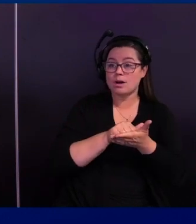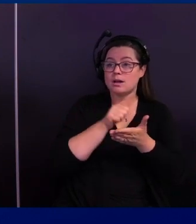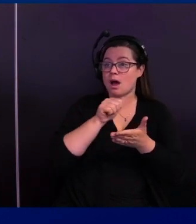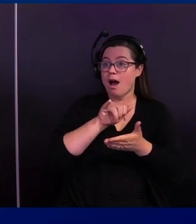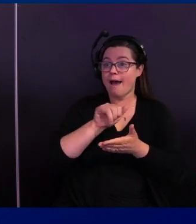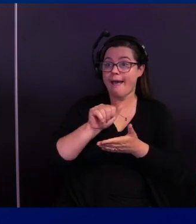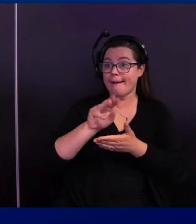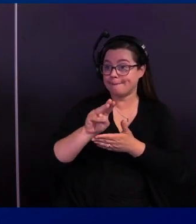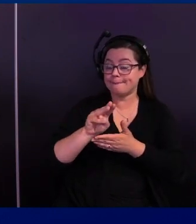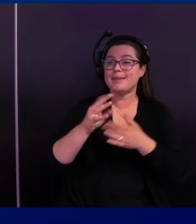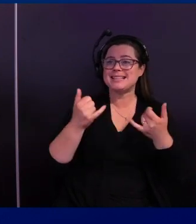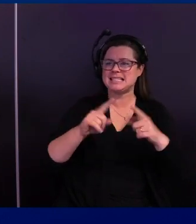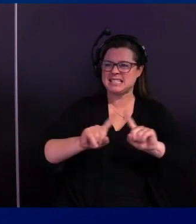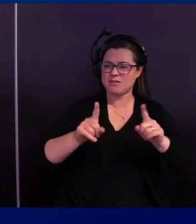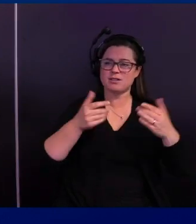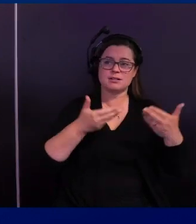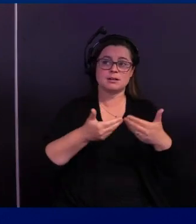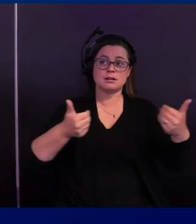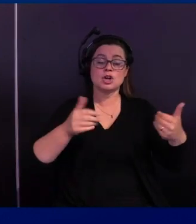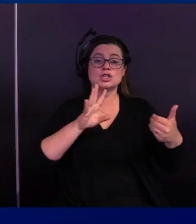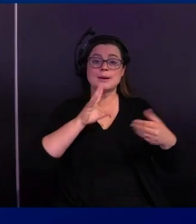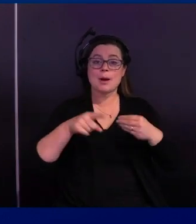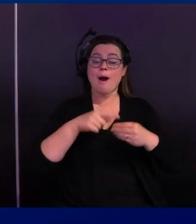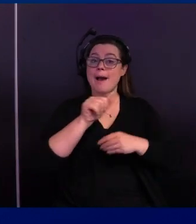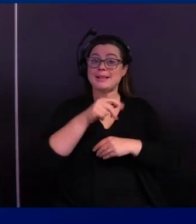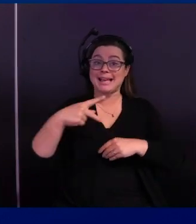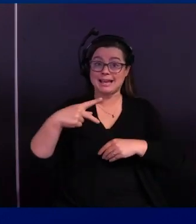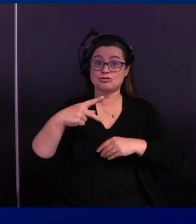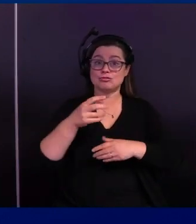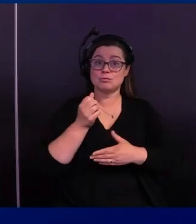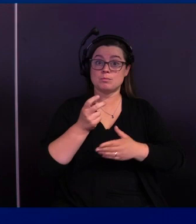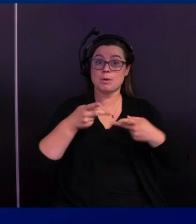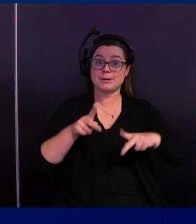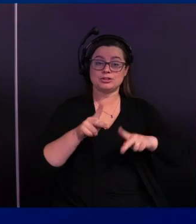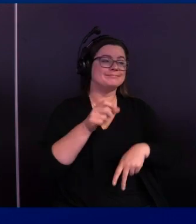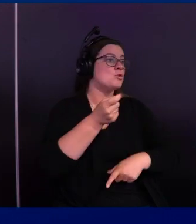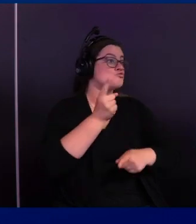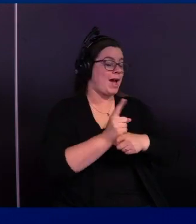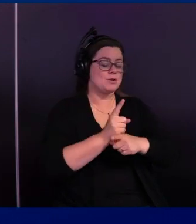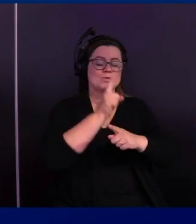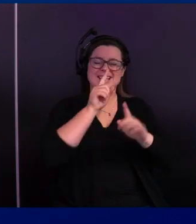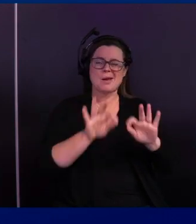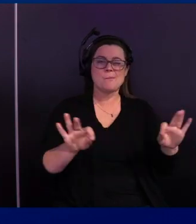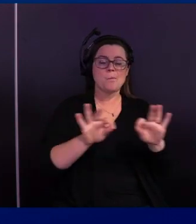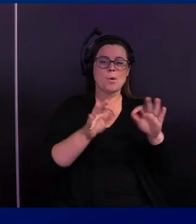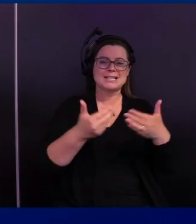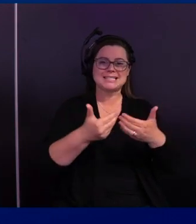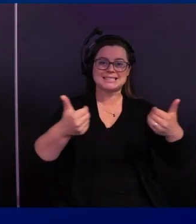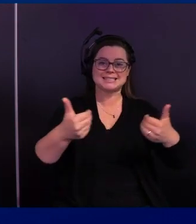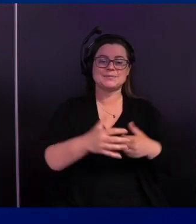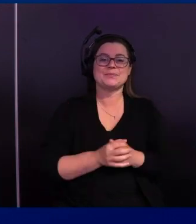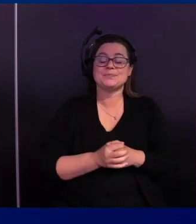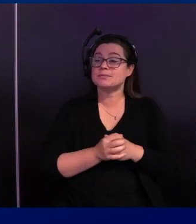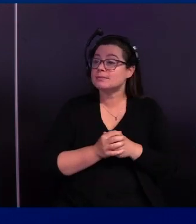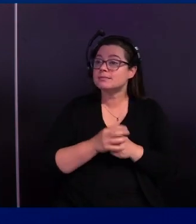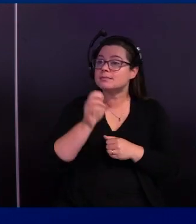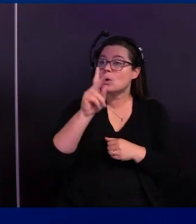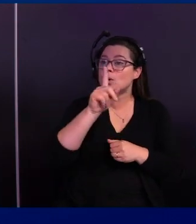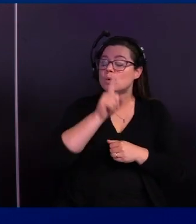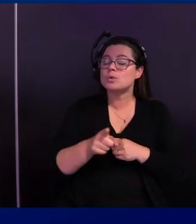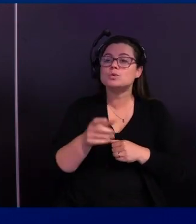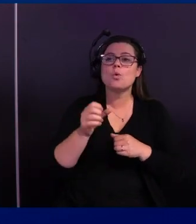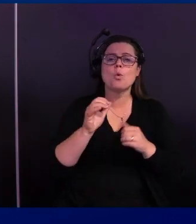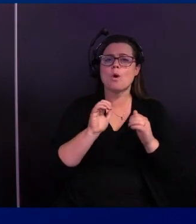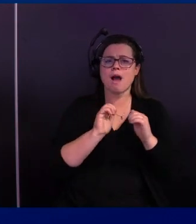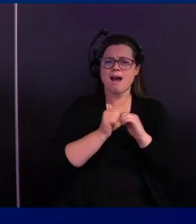IAM. We're talking application permissions. Yeah, right, Jeff. So that's a super important distinction. Yep. Okay, so how does